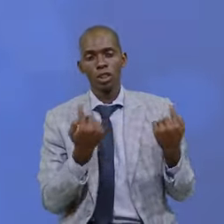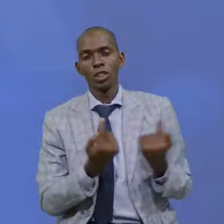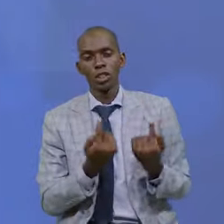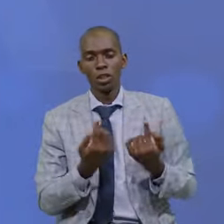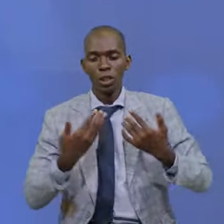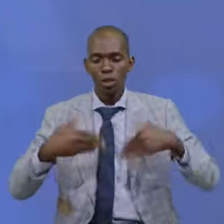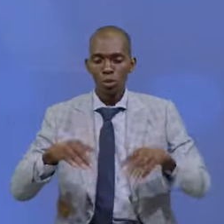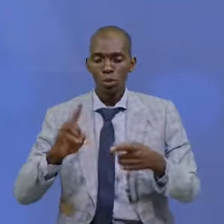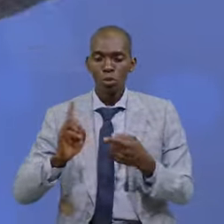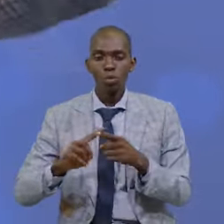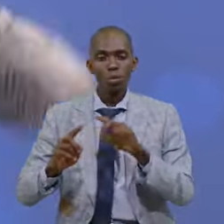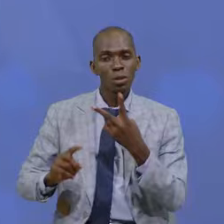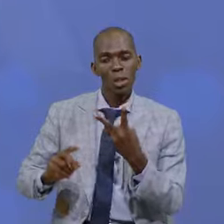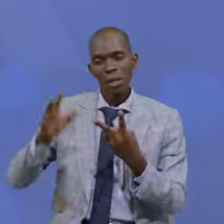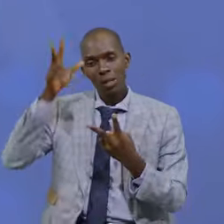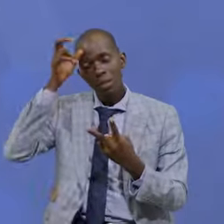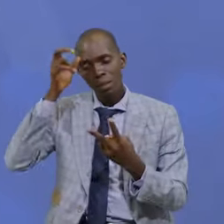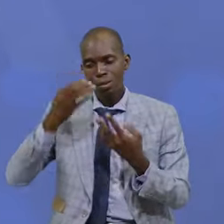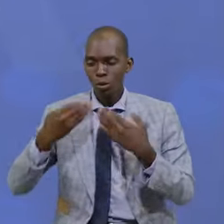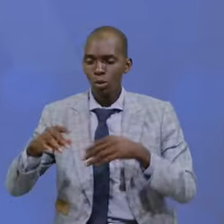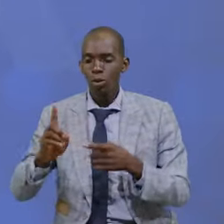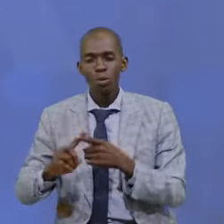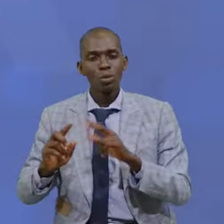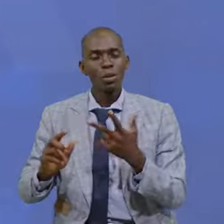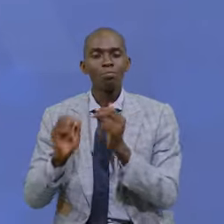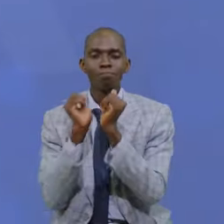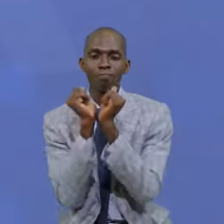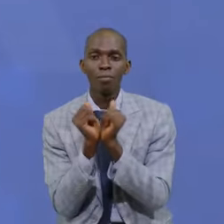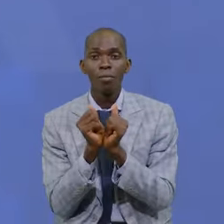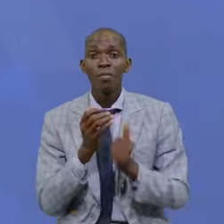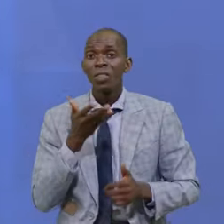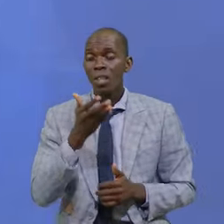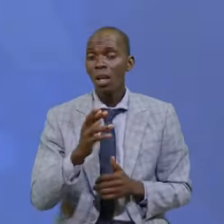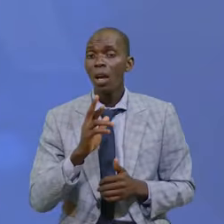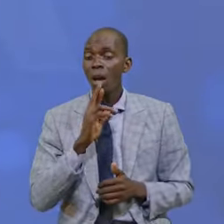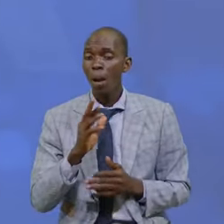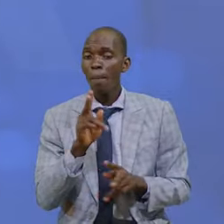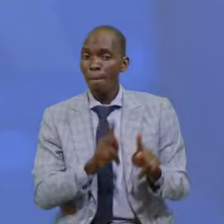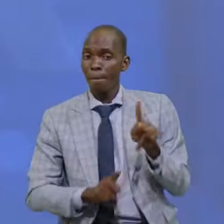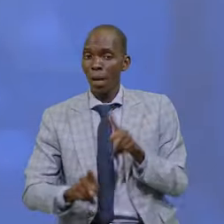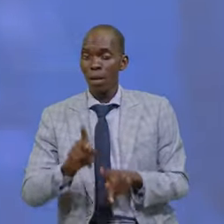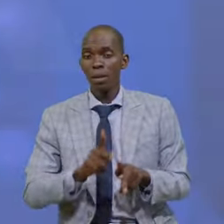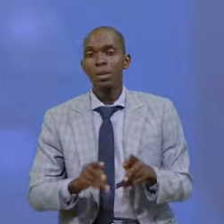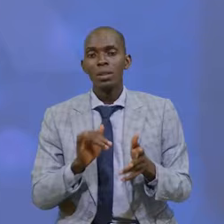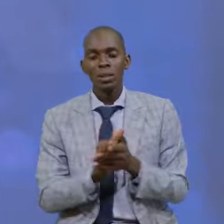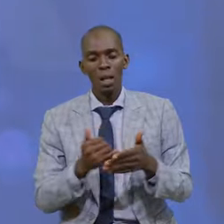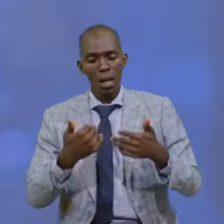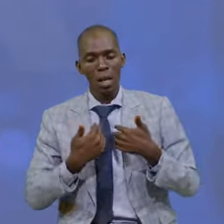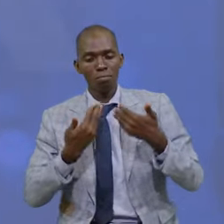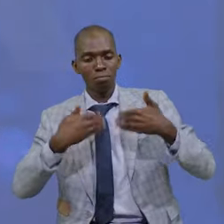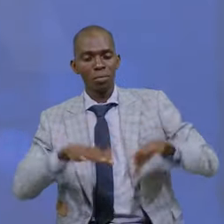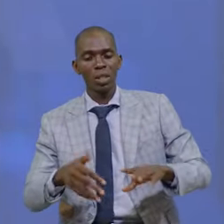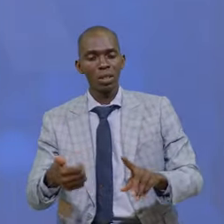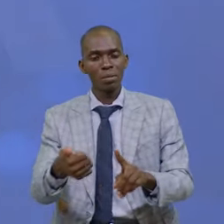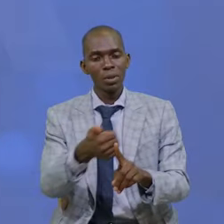to Satan, they are sold to slavery. There are people that sell themselves